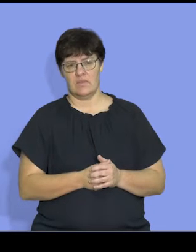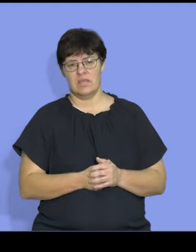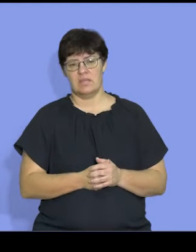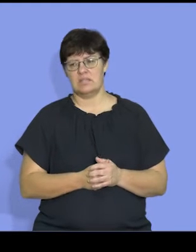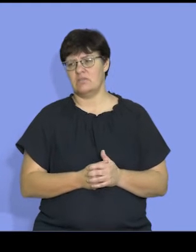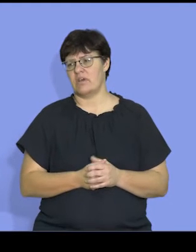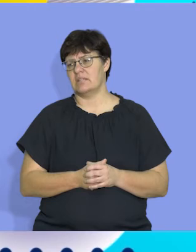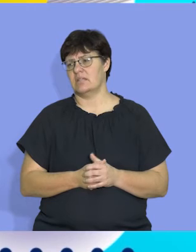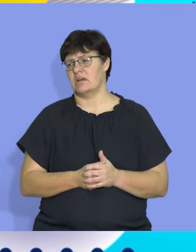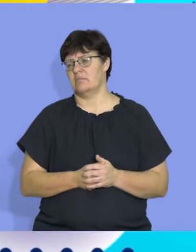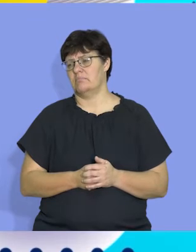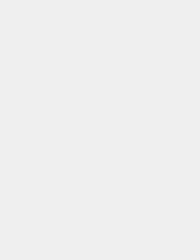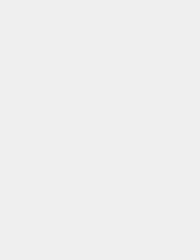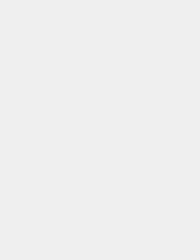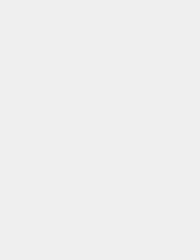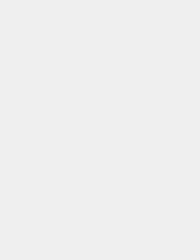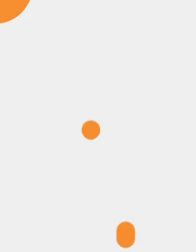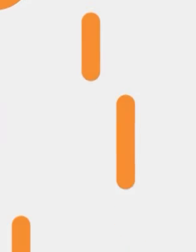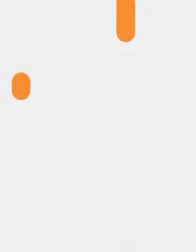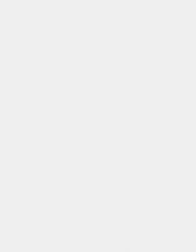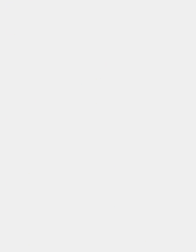Is he writing up?